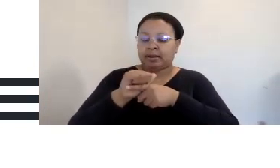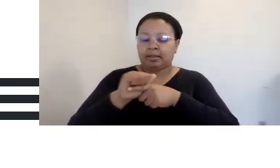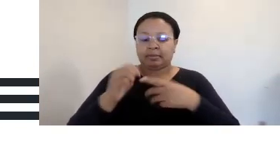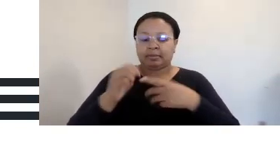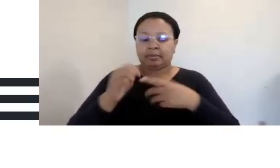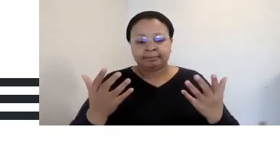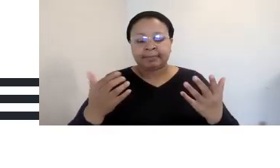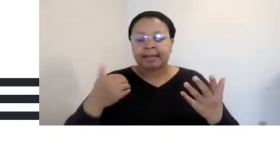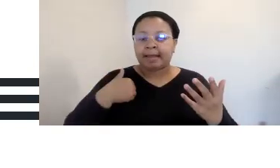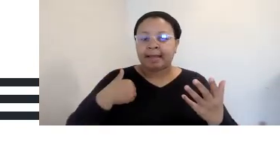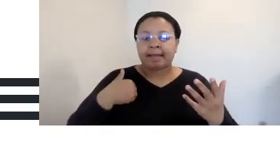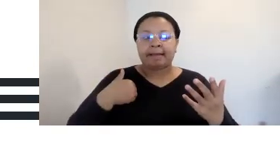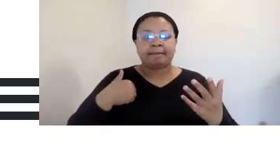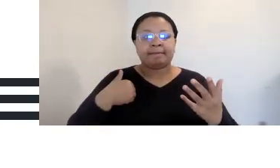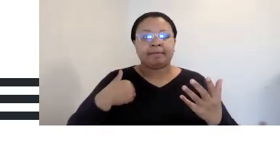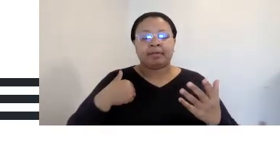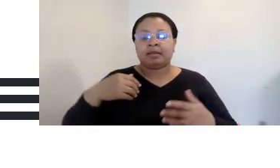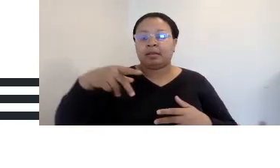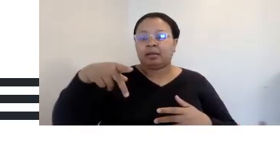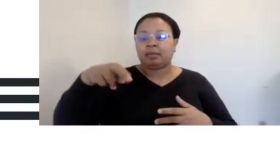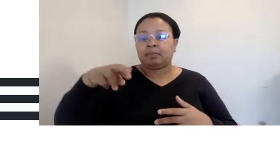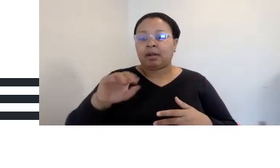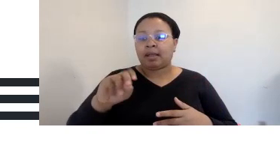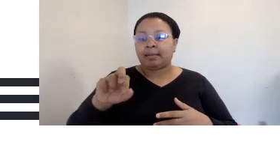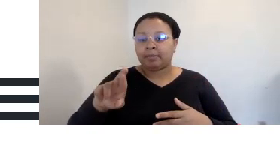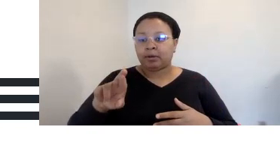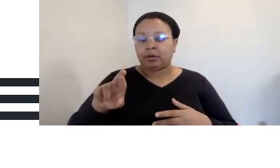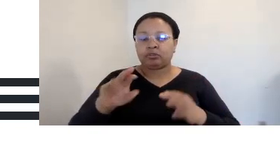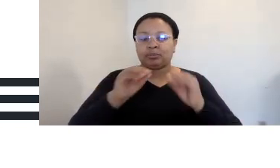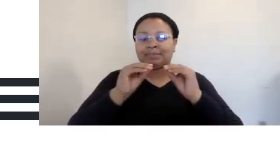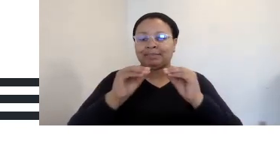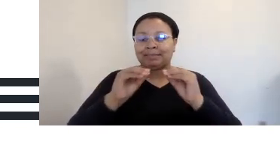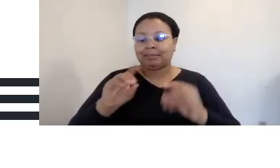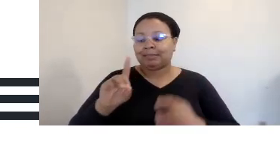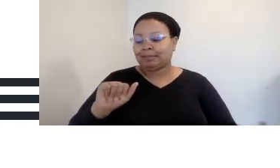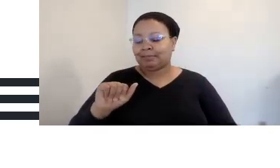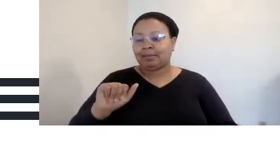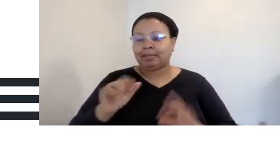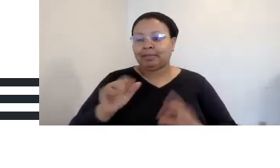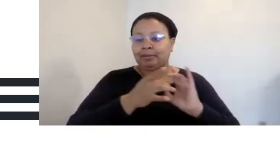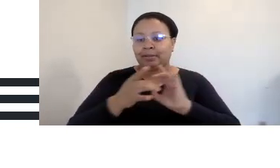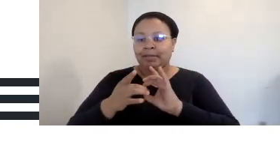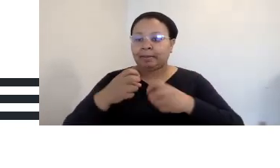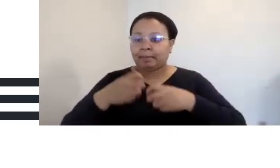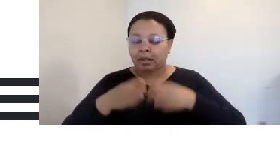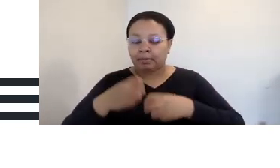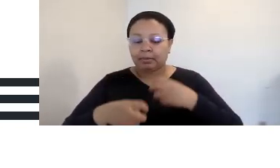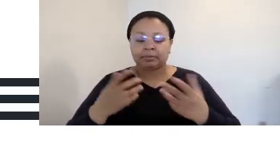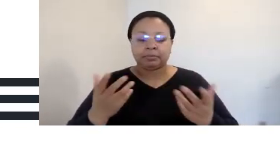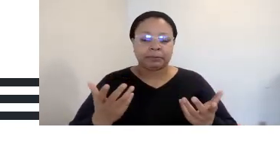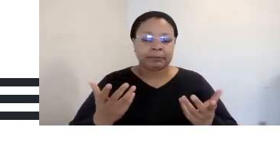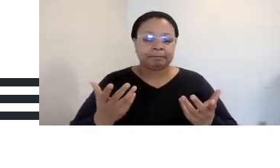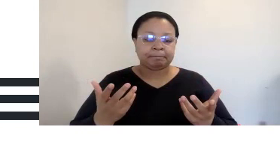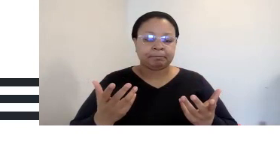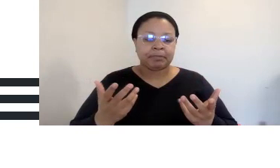a primer on disability-related issues for these peacekeepers.